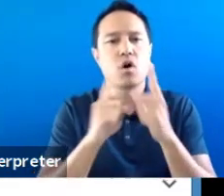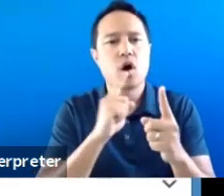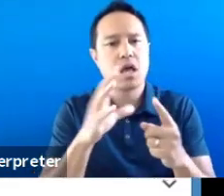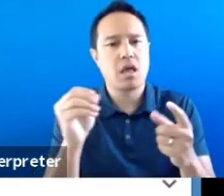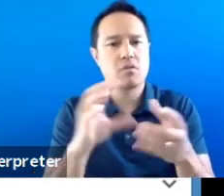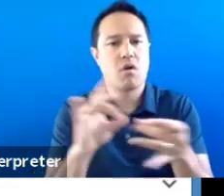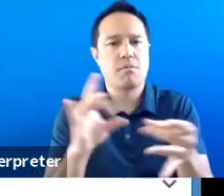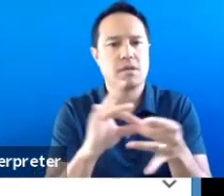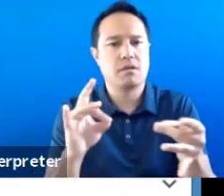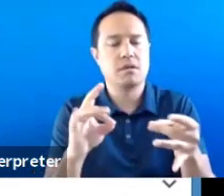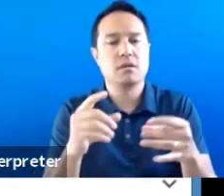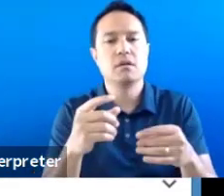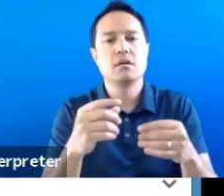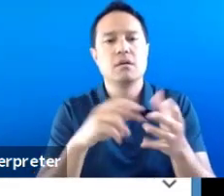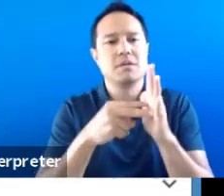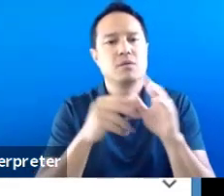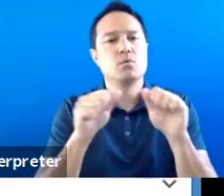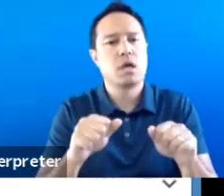lets you record